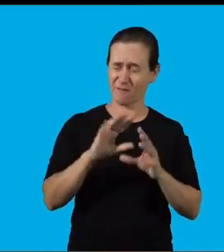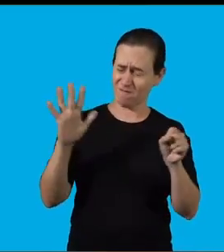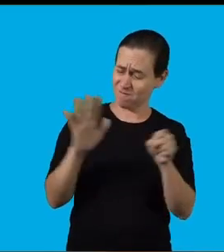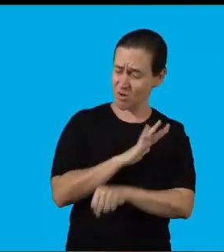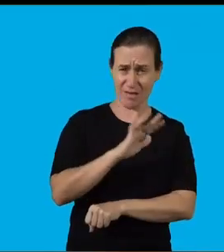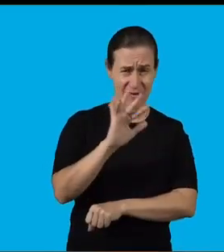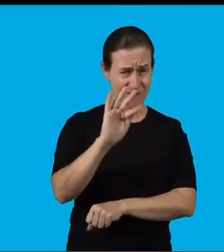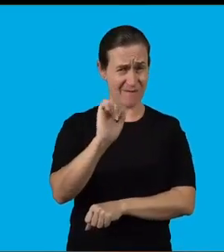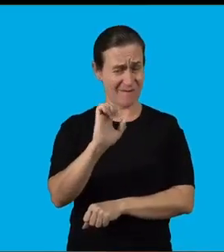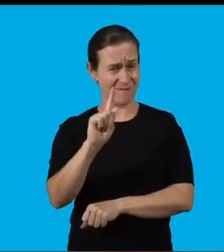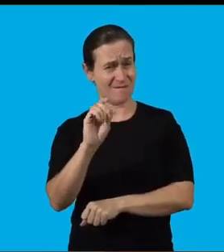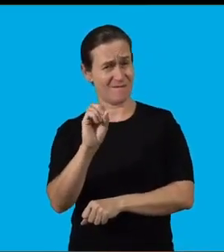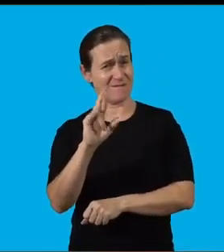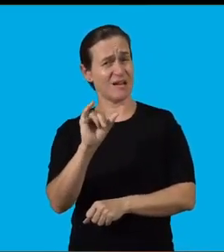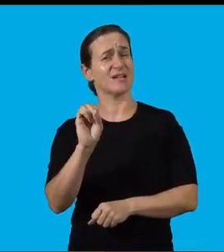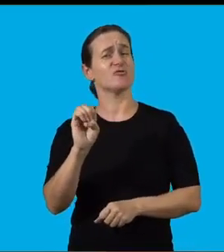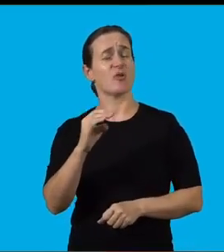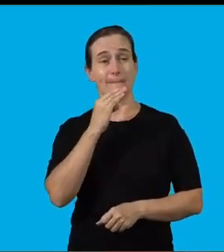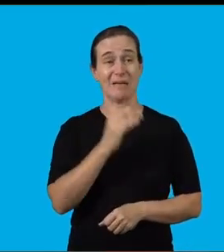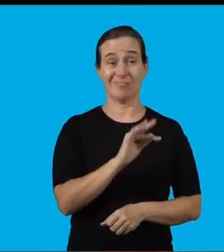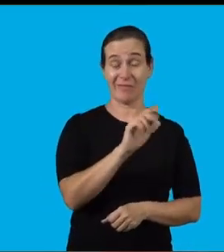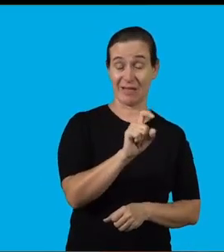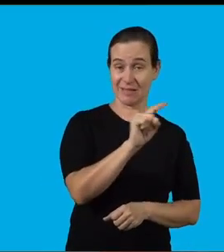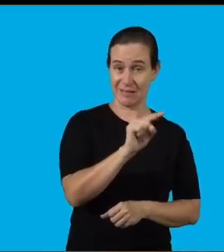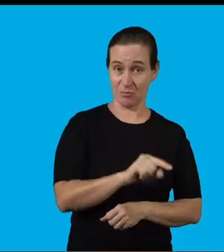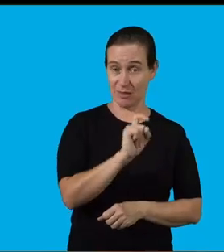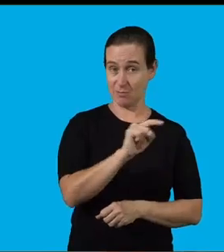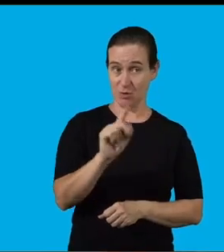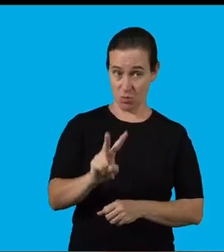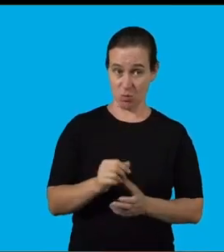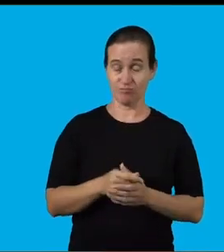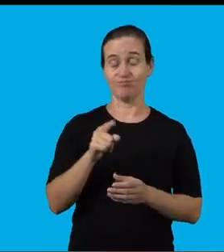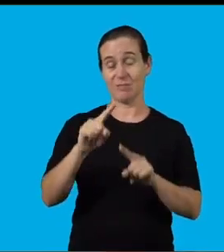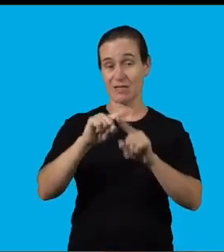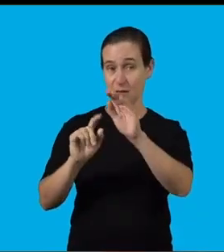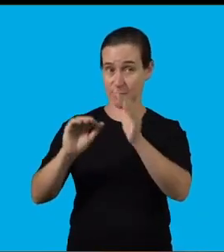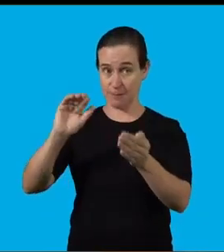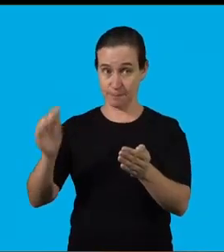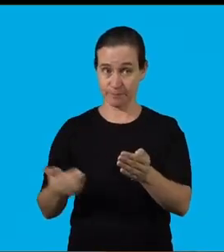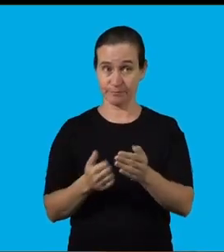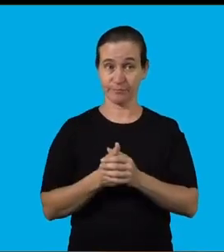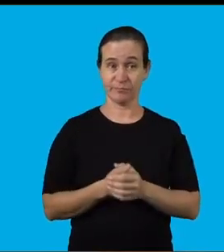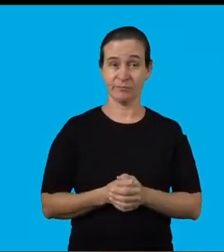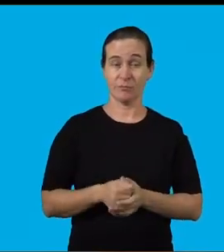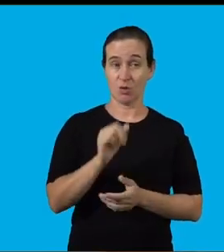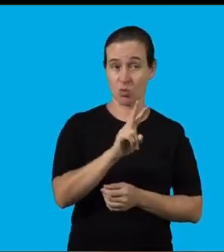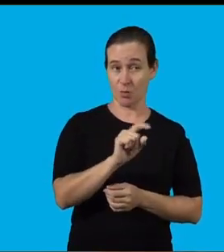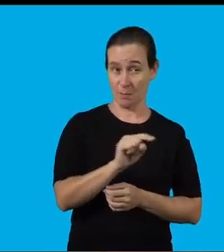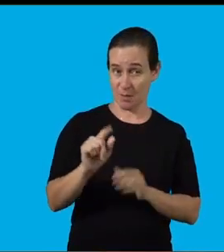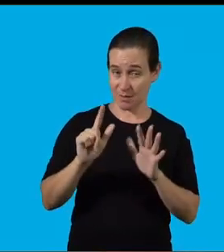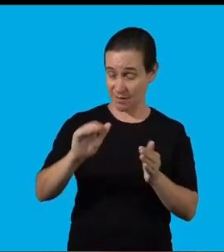completely factorized, it would be f of x is equal to x minus 2 times by 2x